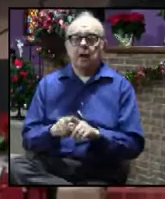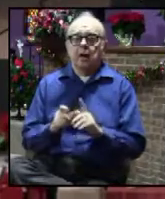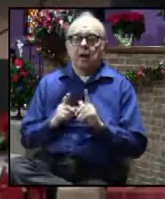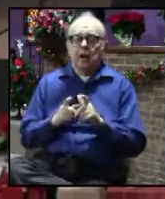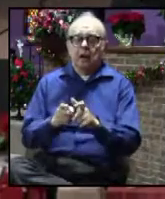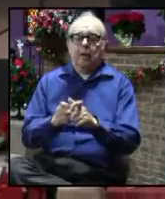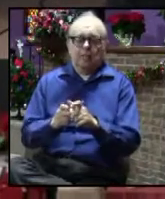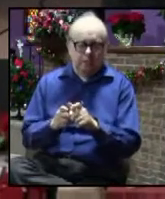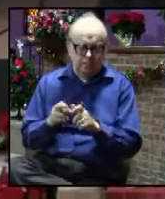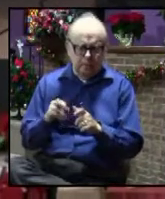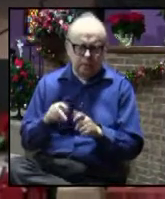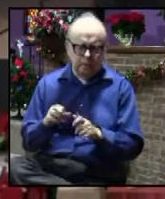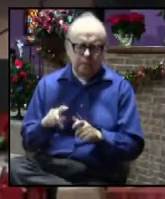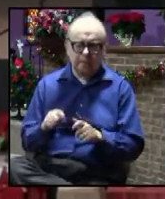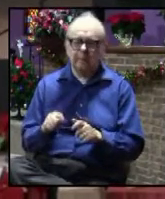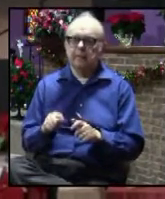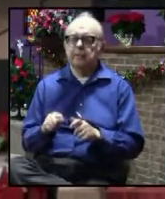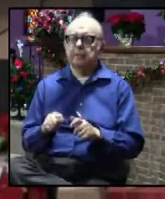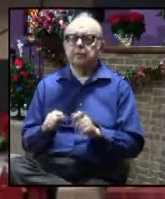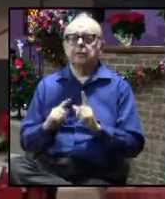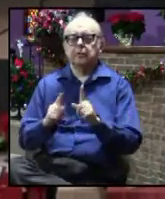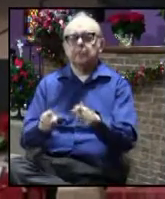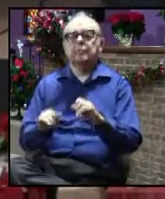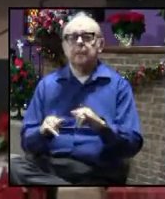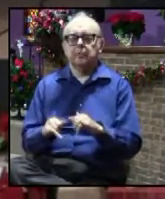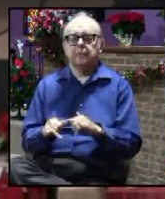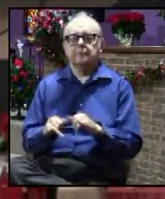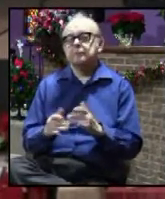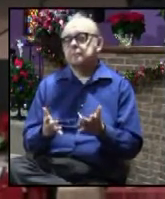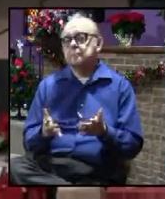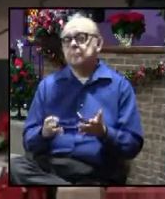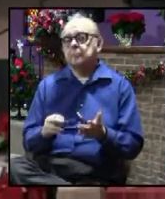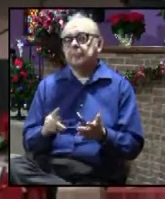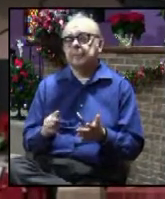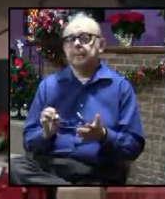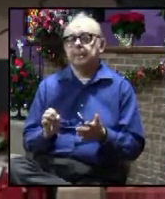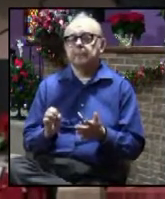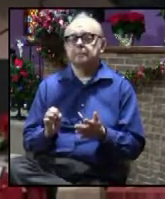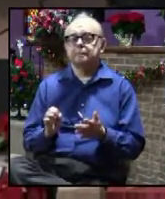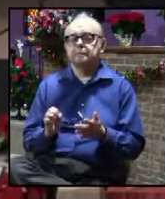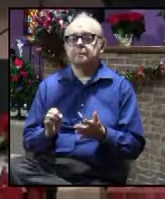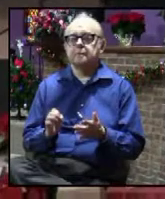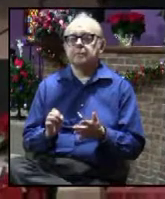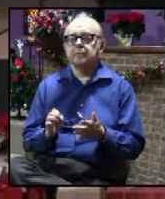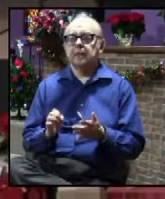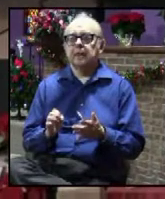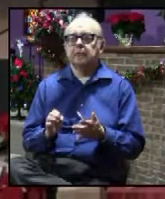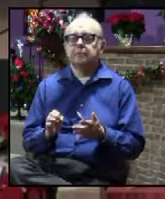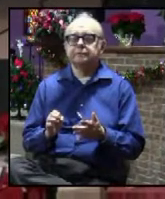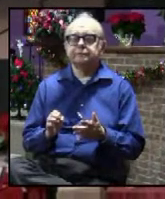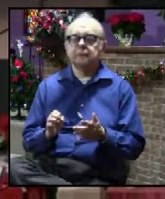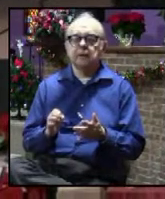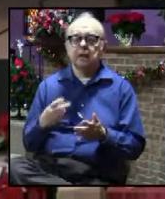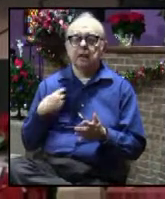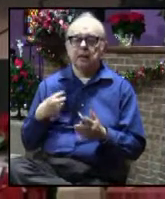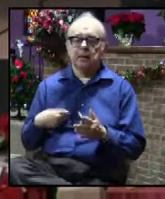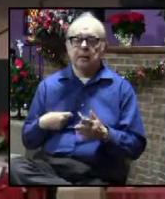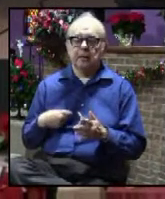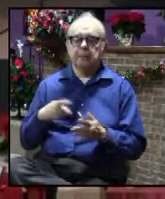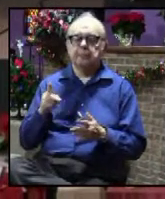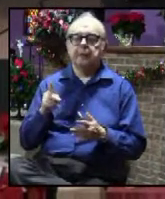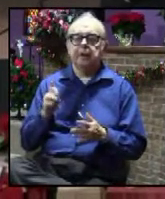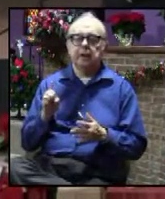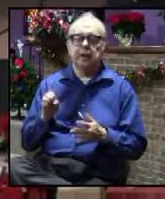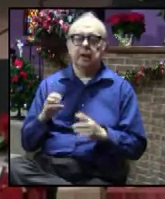sprint. And to try to do a mile when we did it in what was it, physical education classes, PE